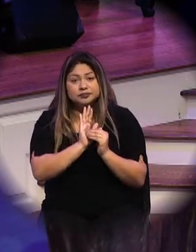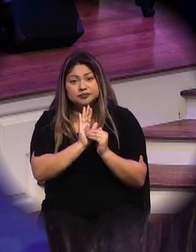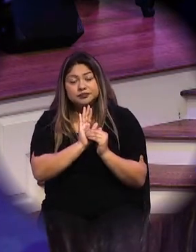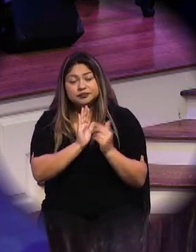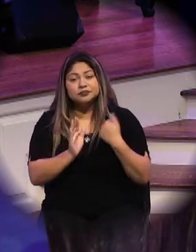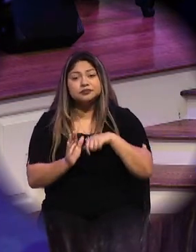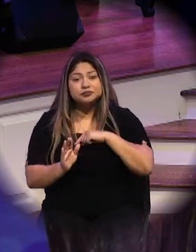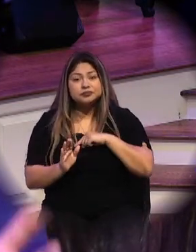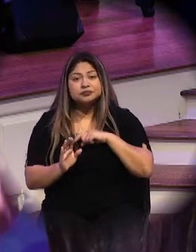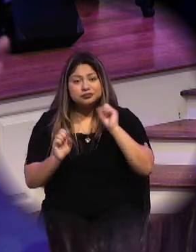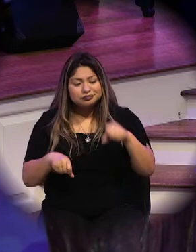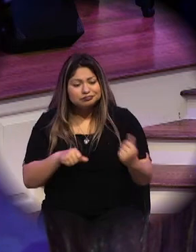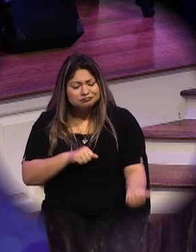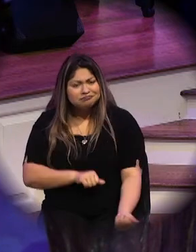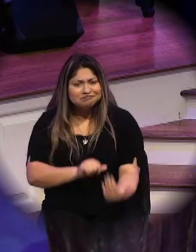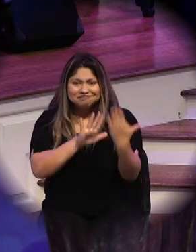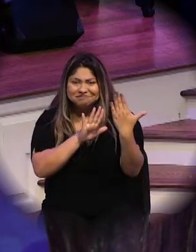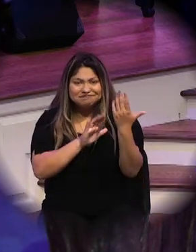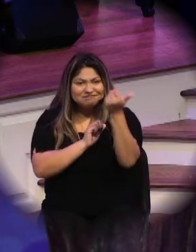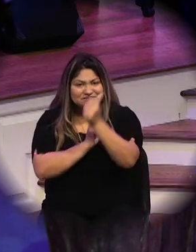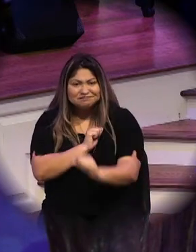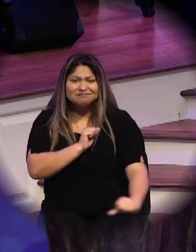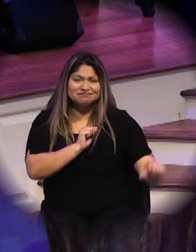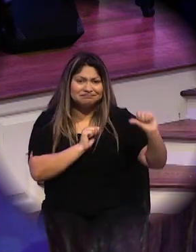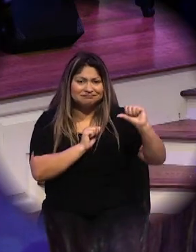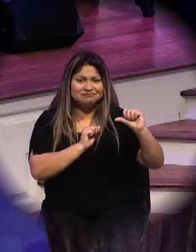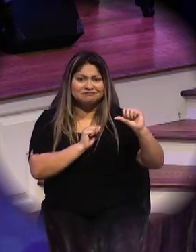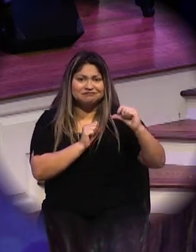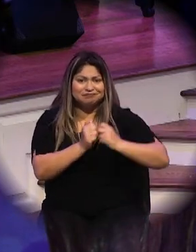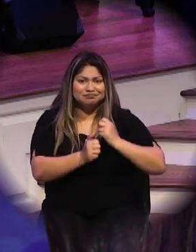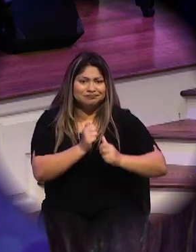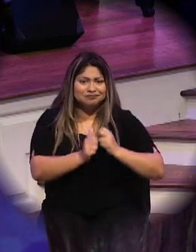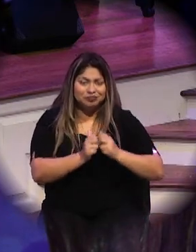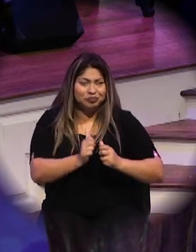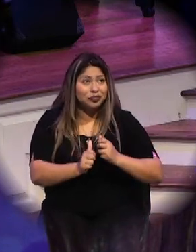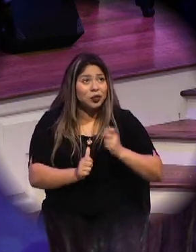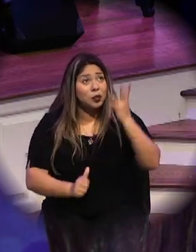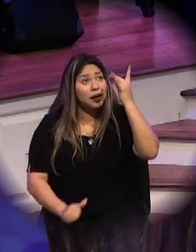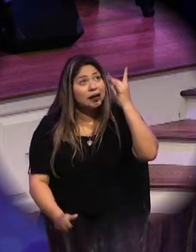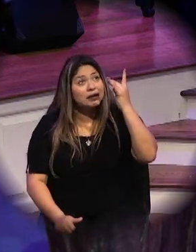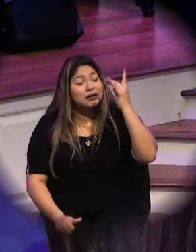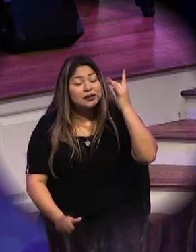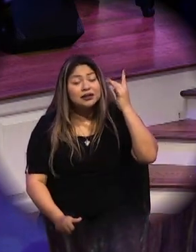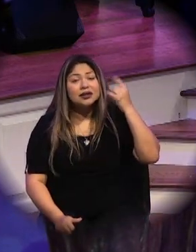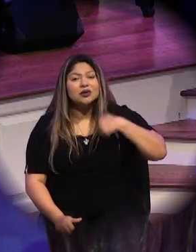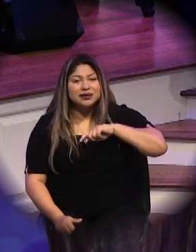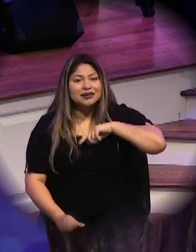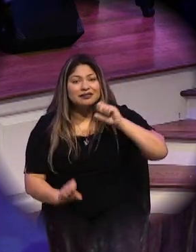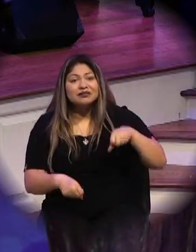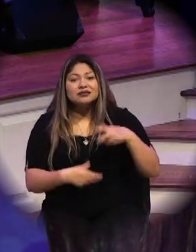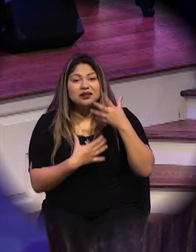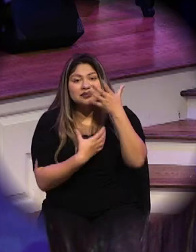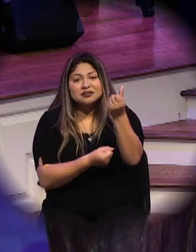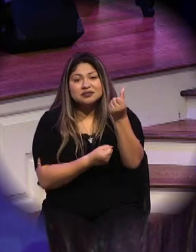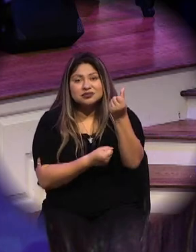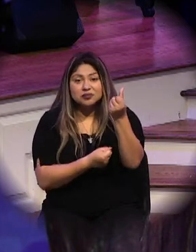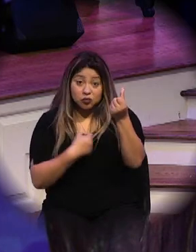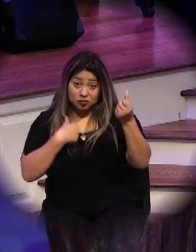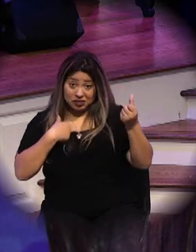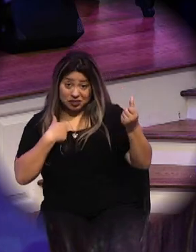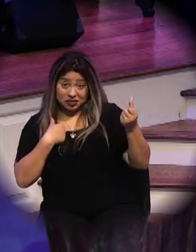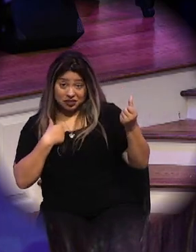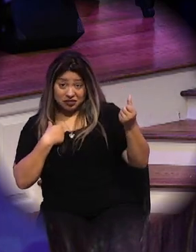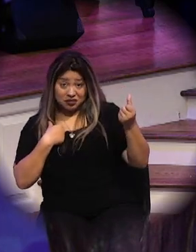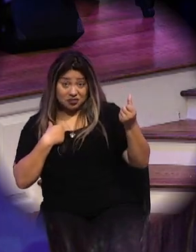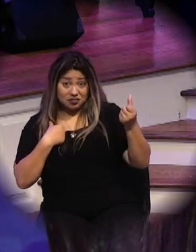hardship because we trust in you. Not because we think we have it together, but because, Lord, we trust